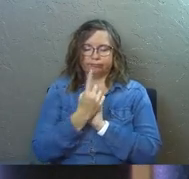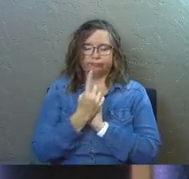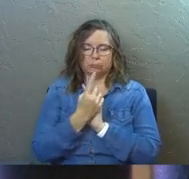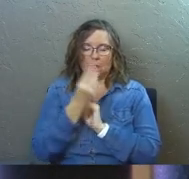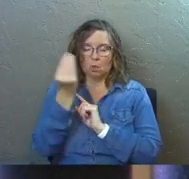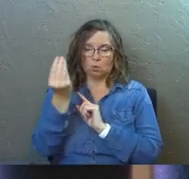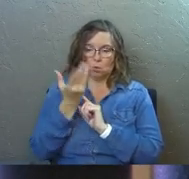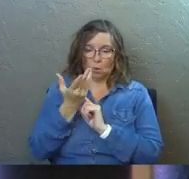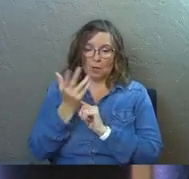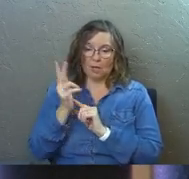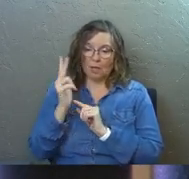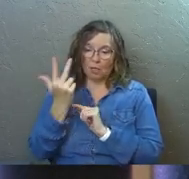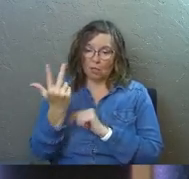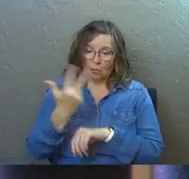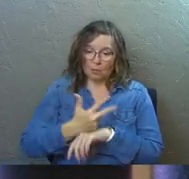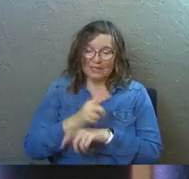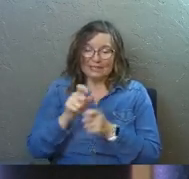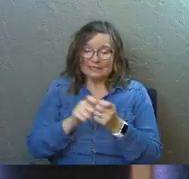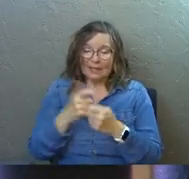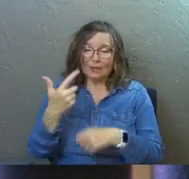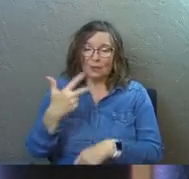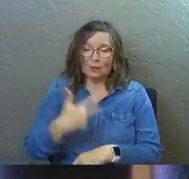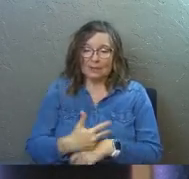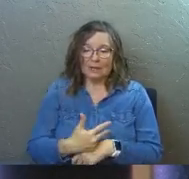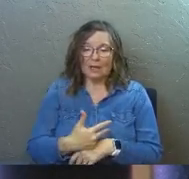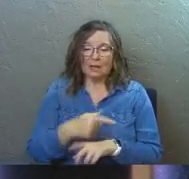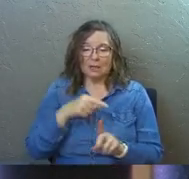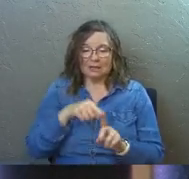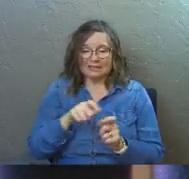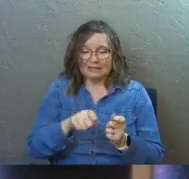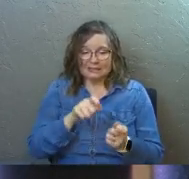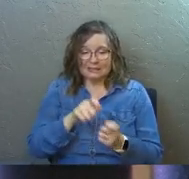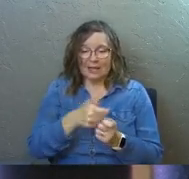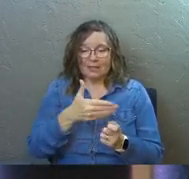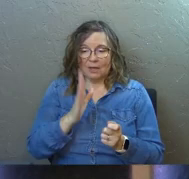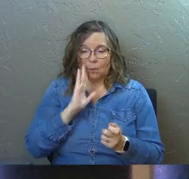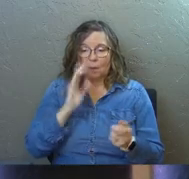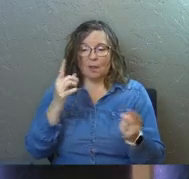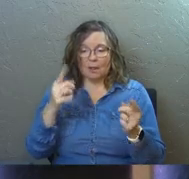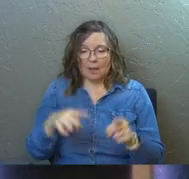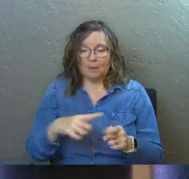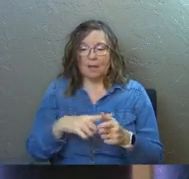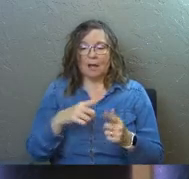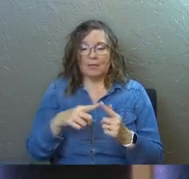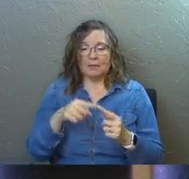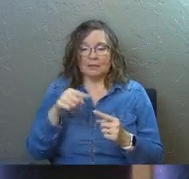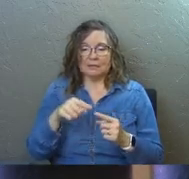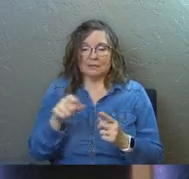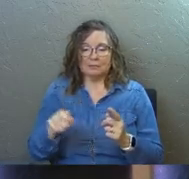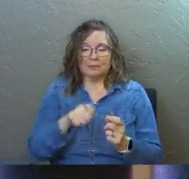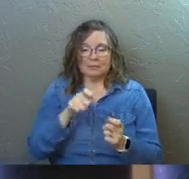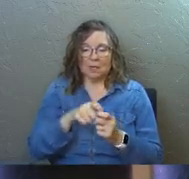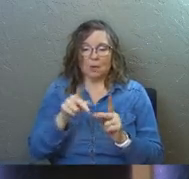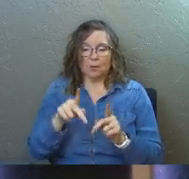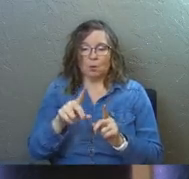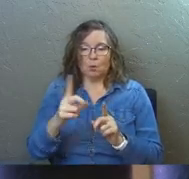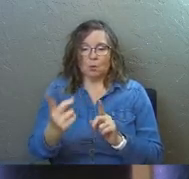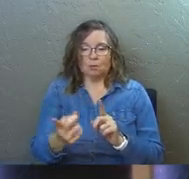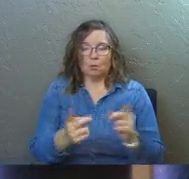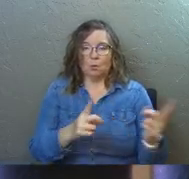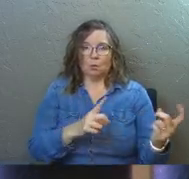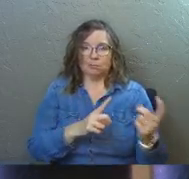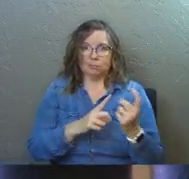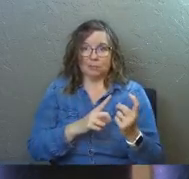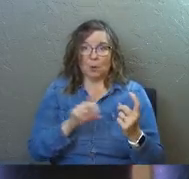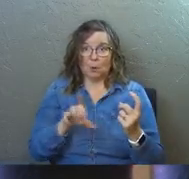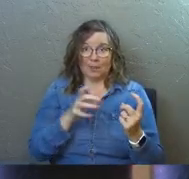and told them that in 3 days, exactly 3 days, this exact thing was going to happen, and this particular person was going to do